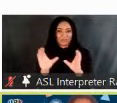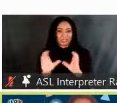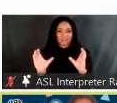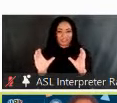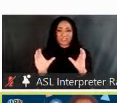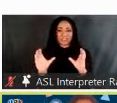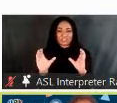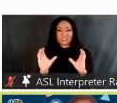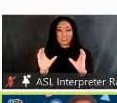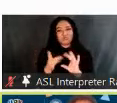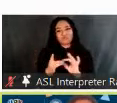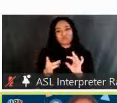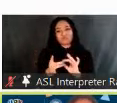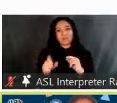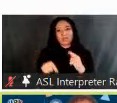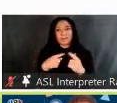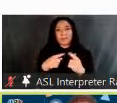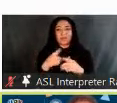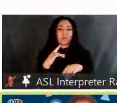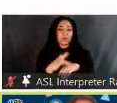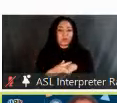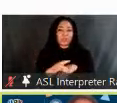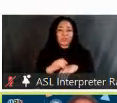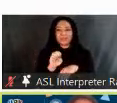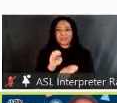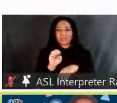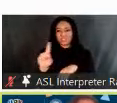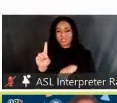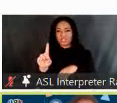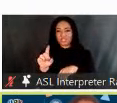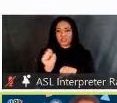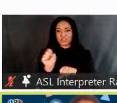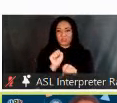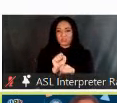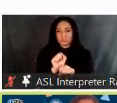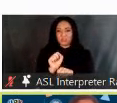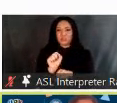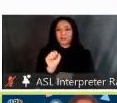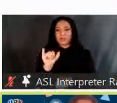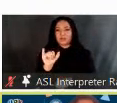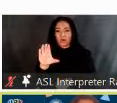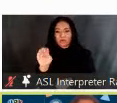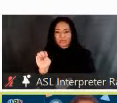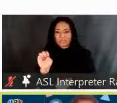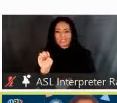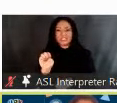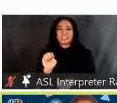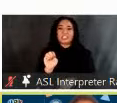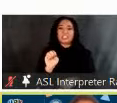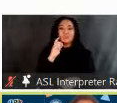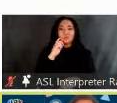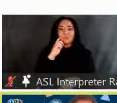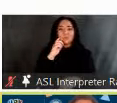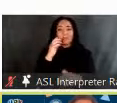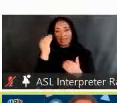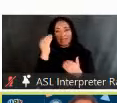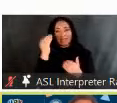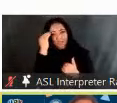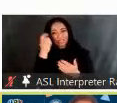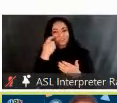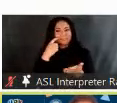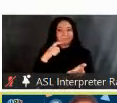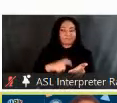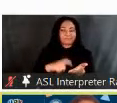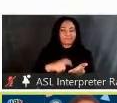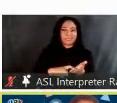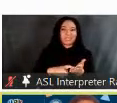the early education workforce, acknowledging the uncompensated and undervalued efforts of women, specifically women